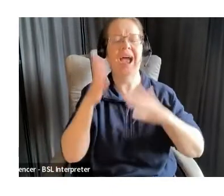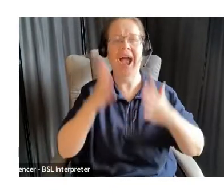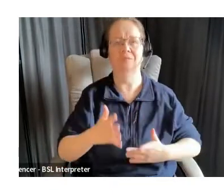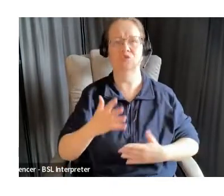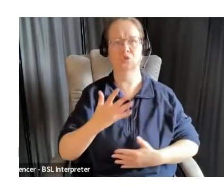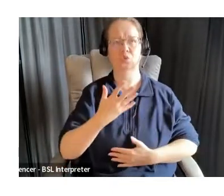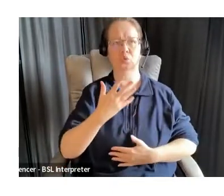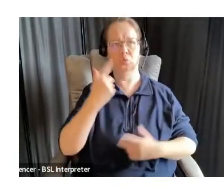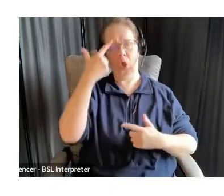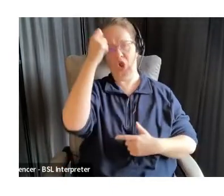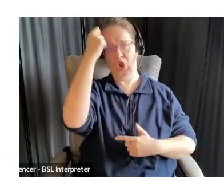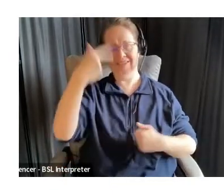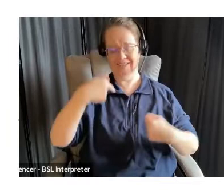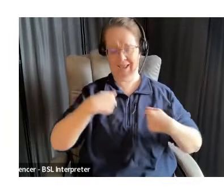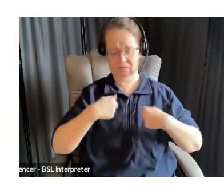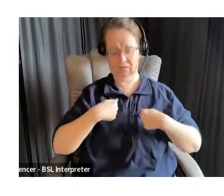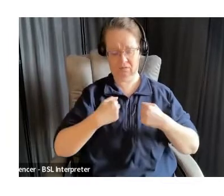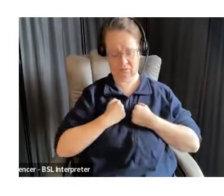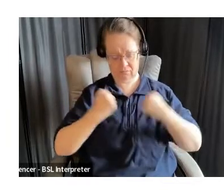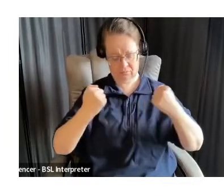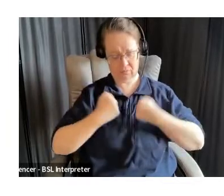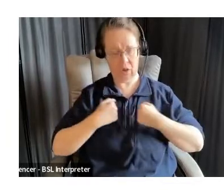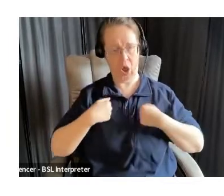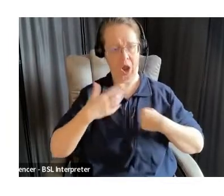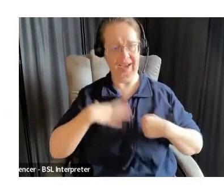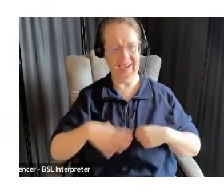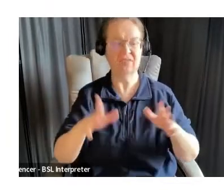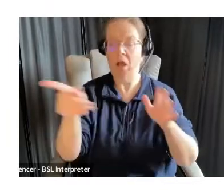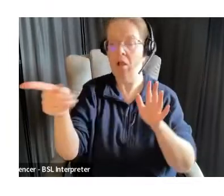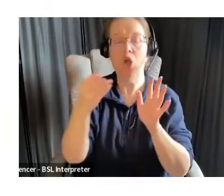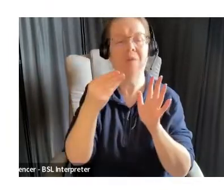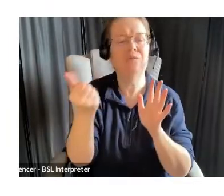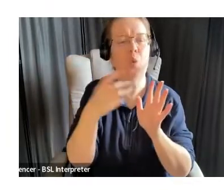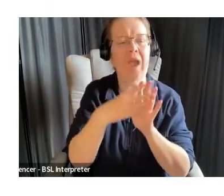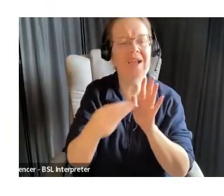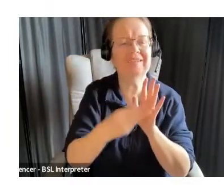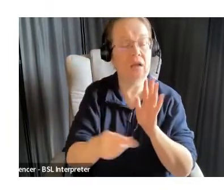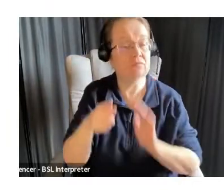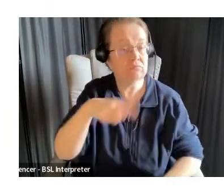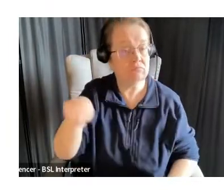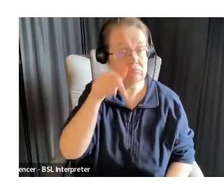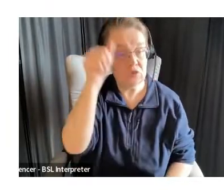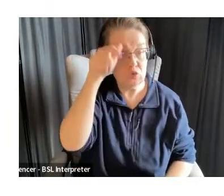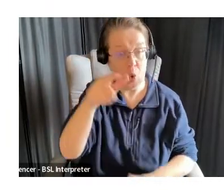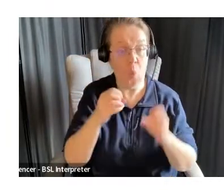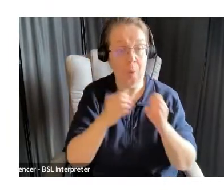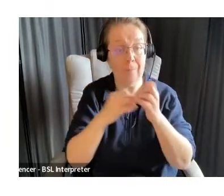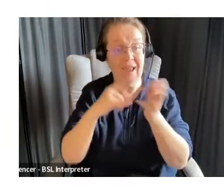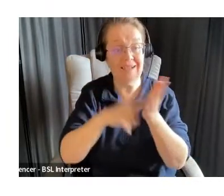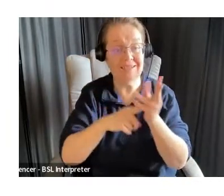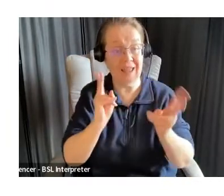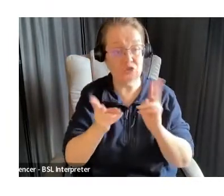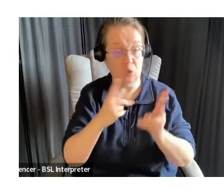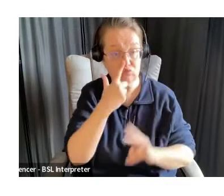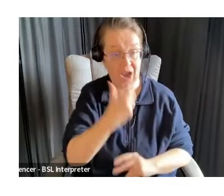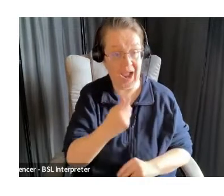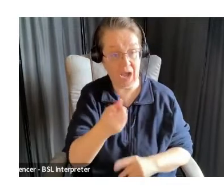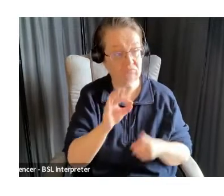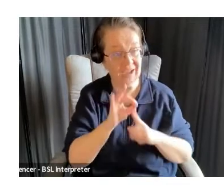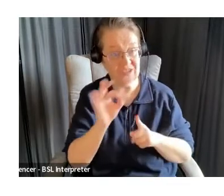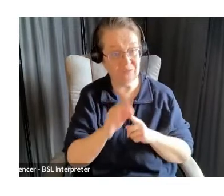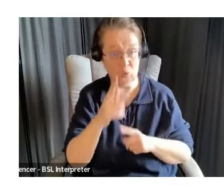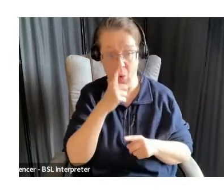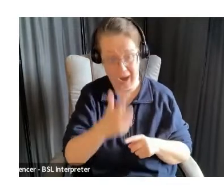understand, you know, what those adjustments may be. But here's just an example. Did you know that you can get a British Sign Language interpreter for an